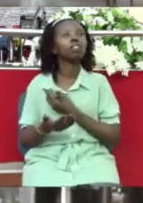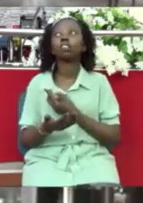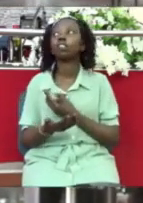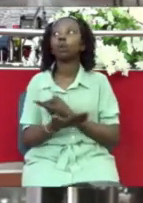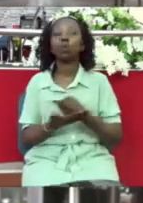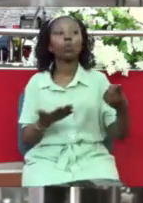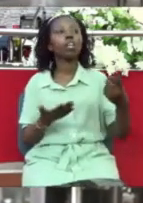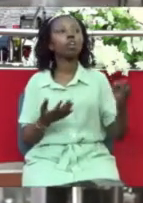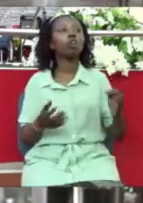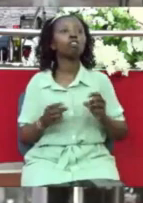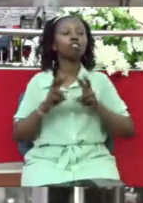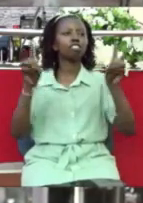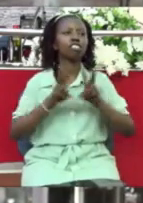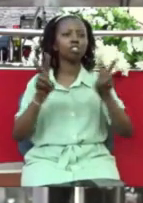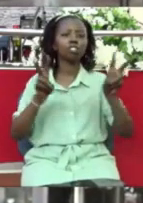of victory.